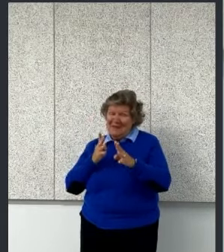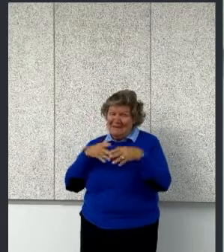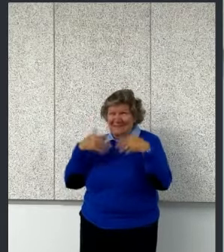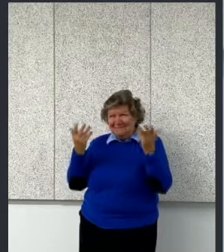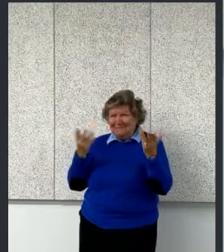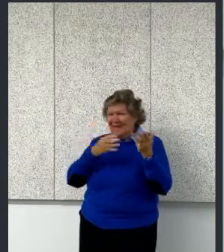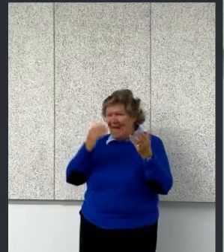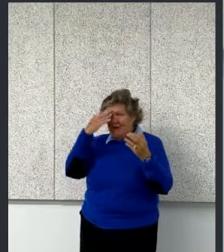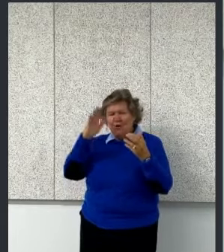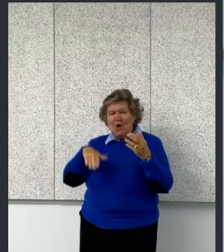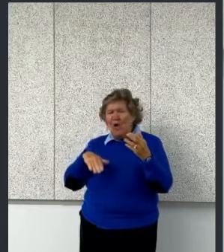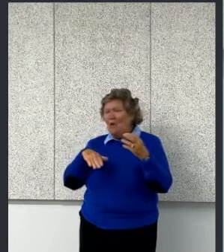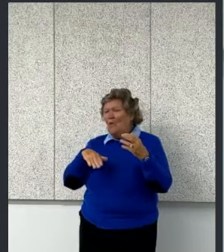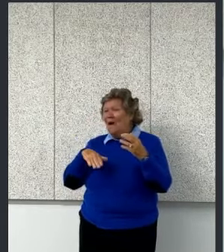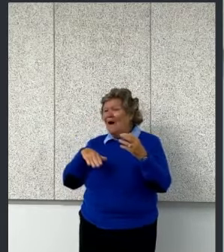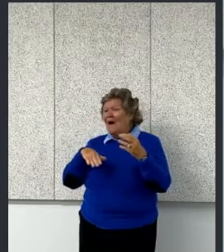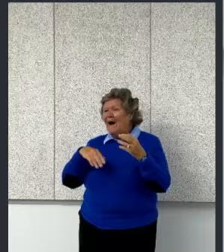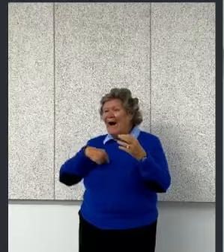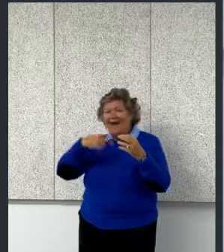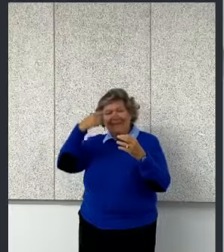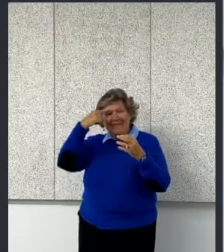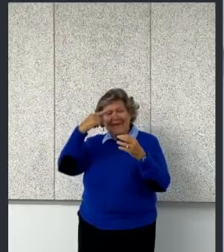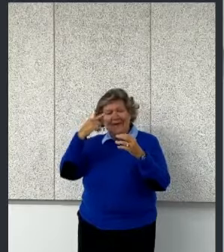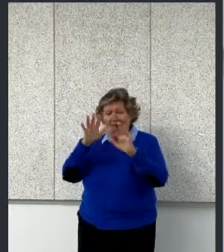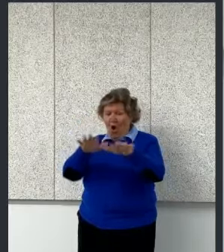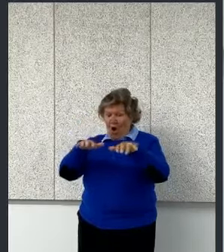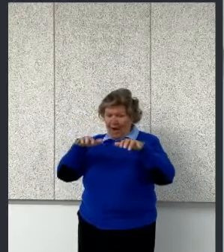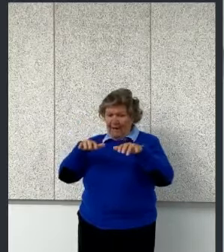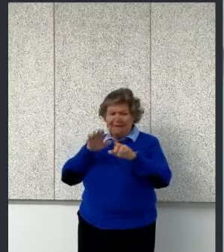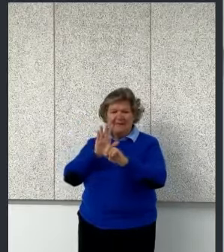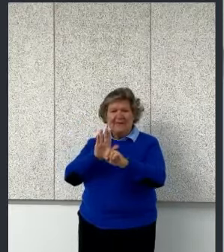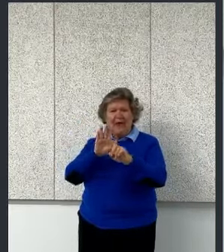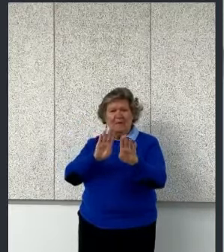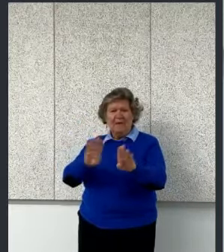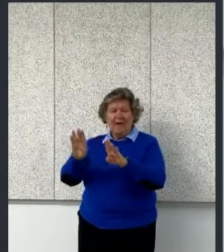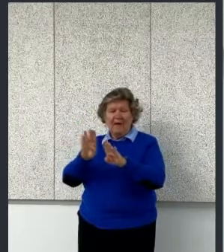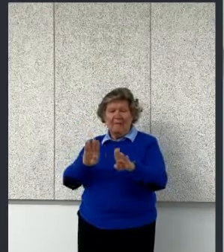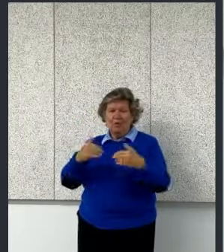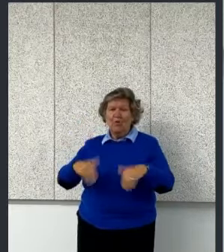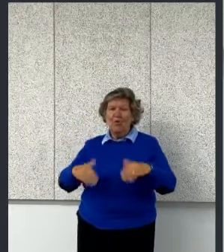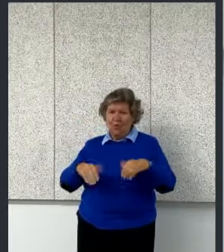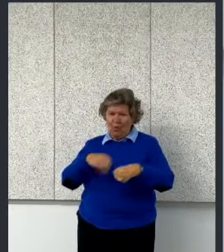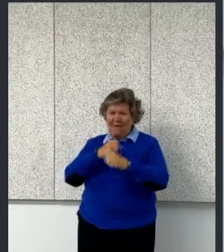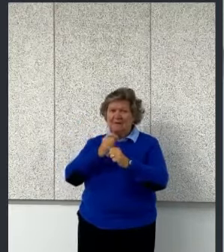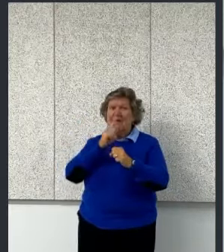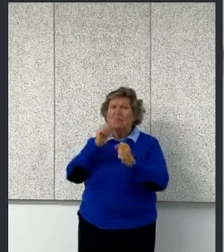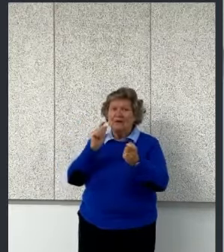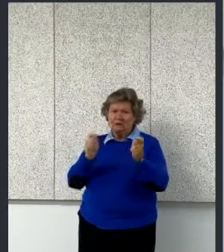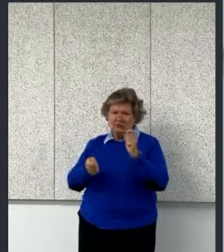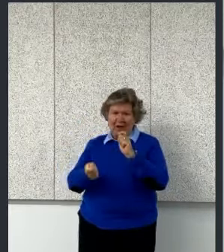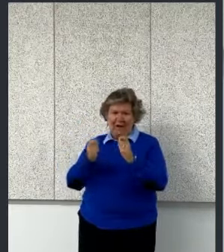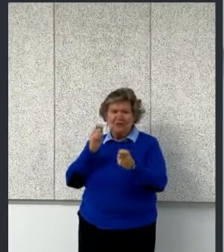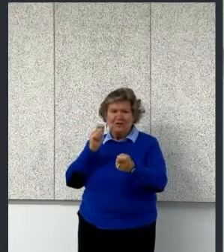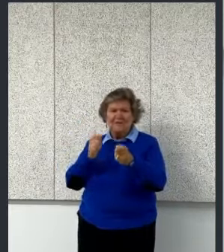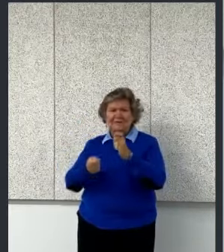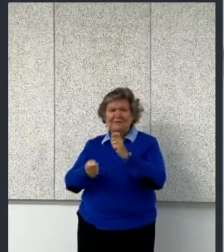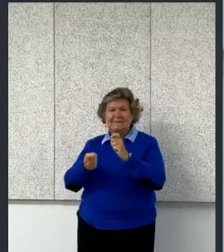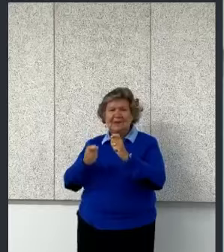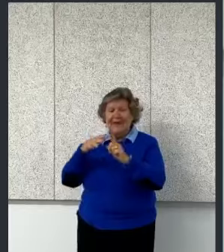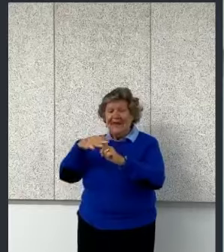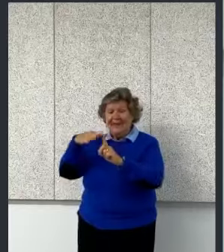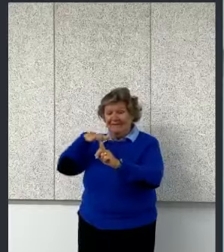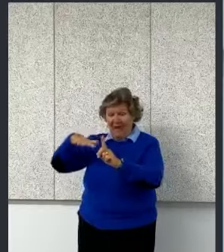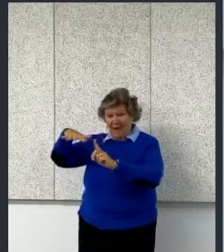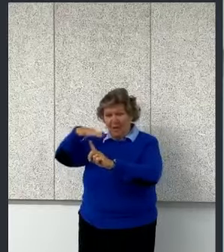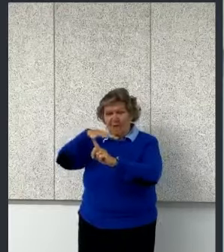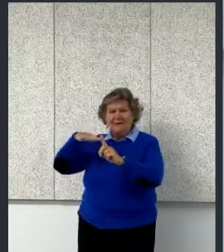You know, but I think that audience behavior obviously has made real changes. Urban environments have